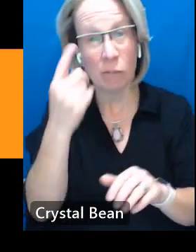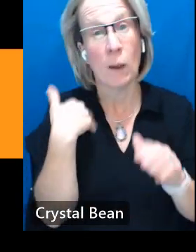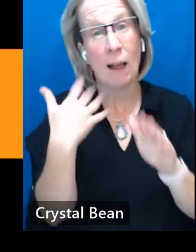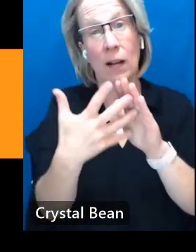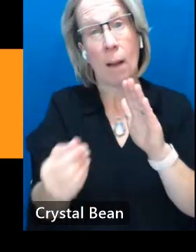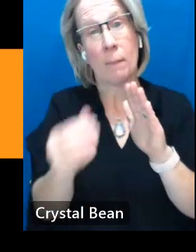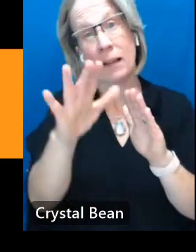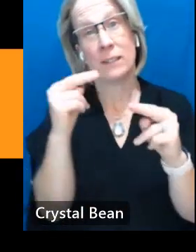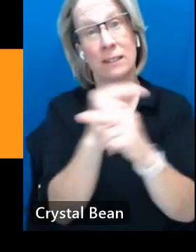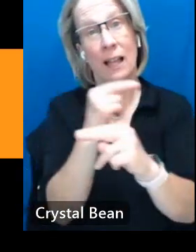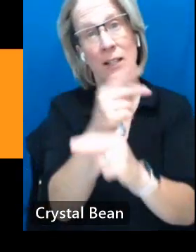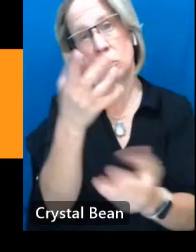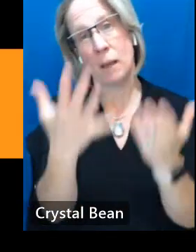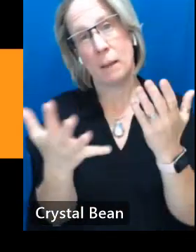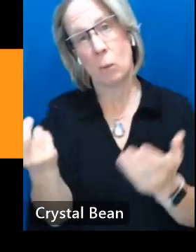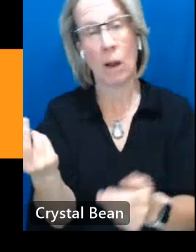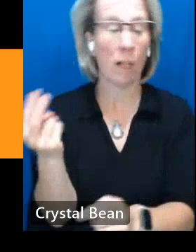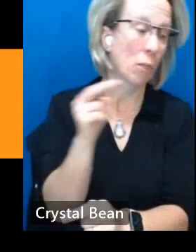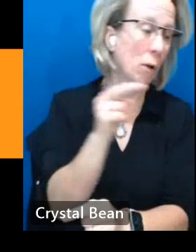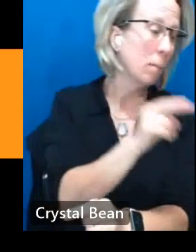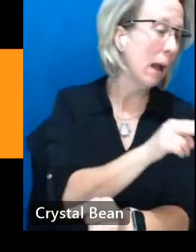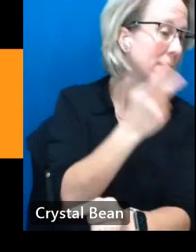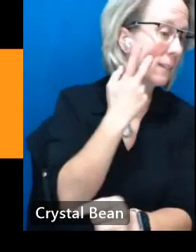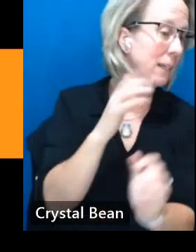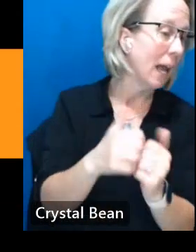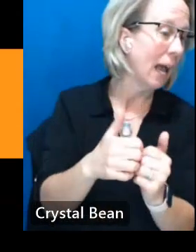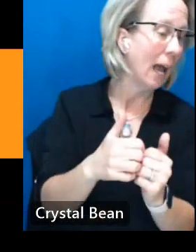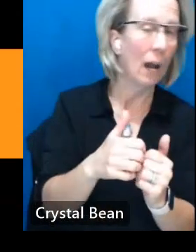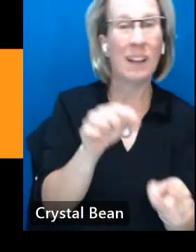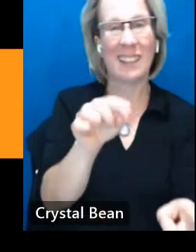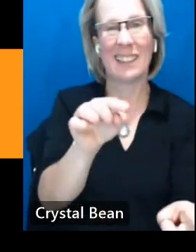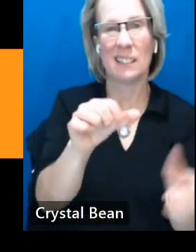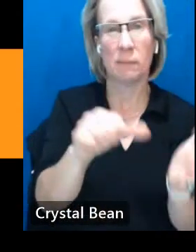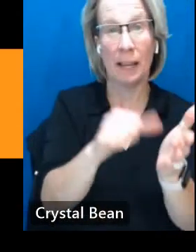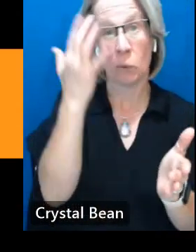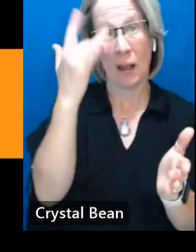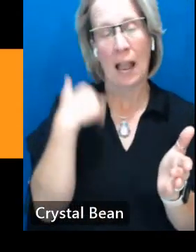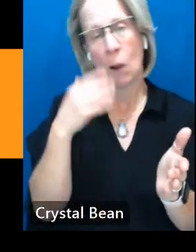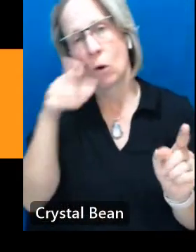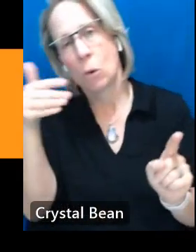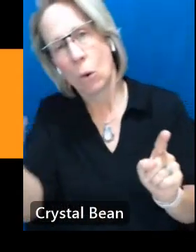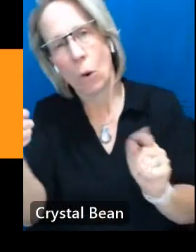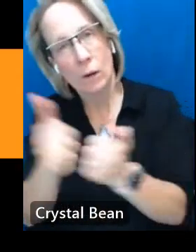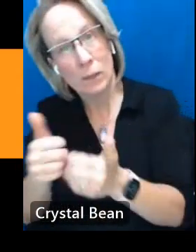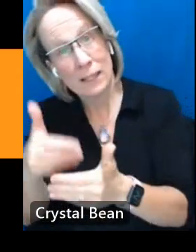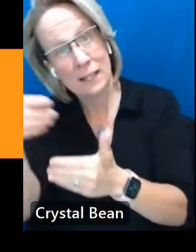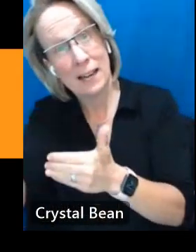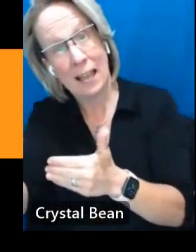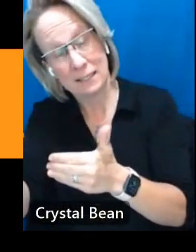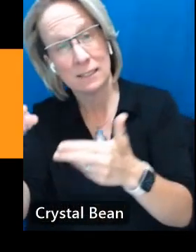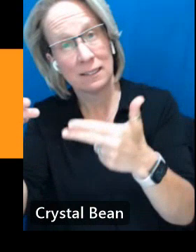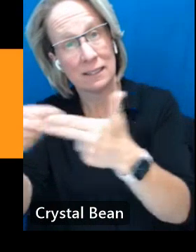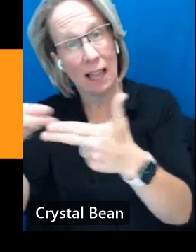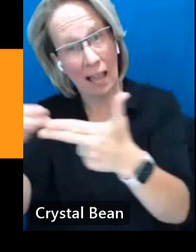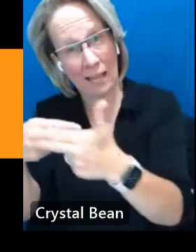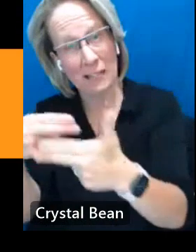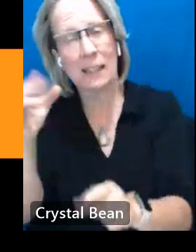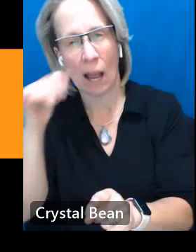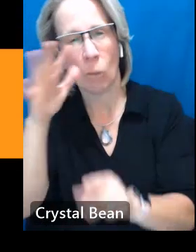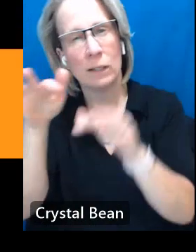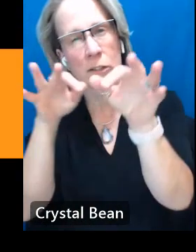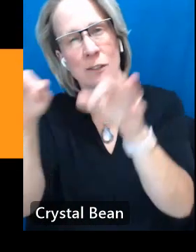want to refer back to it, this page, because I'm going to go on to the next slide, which will describe what all of these different